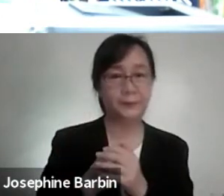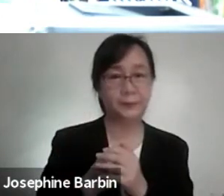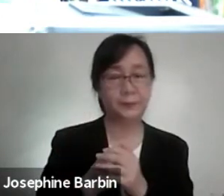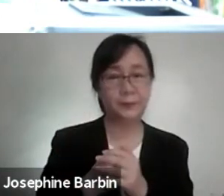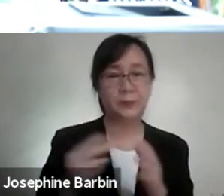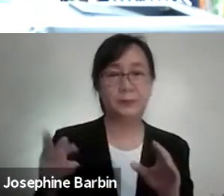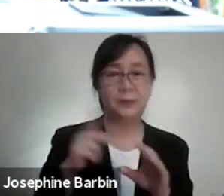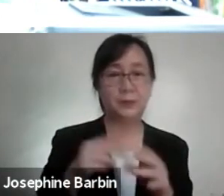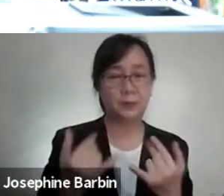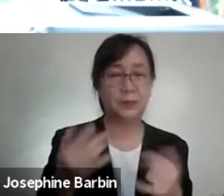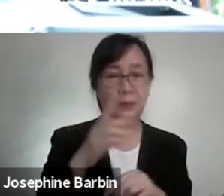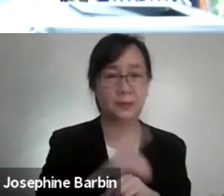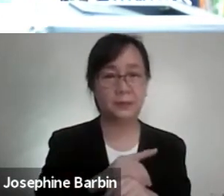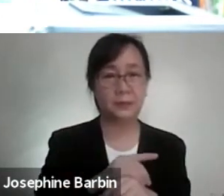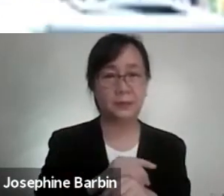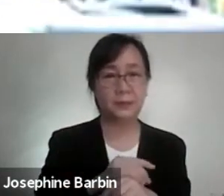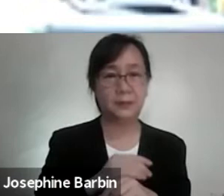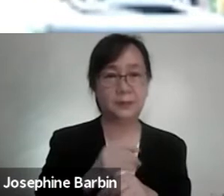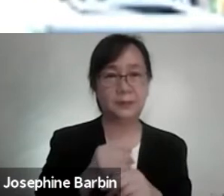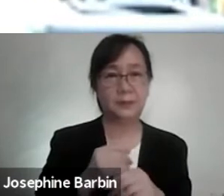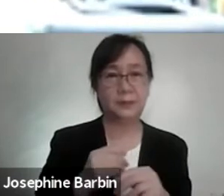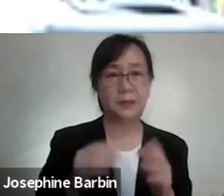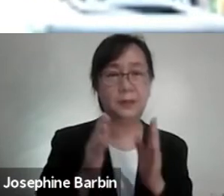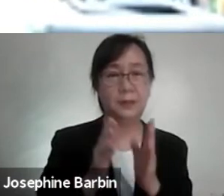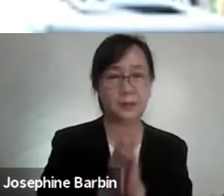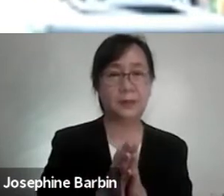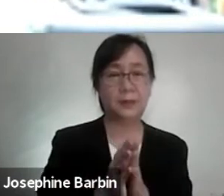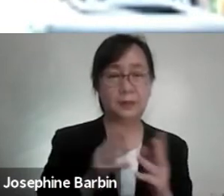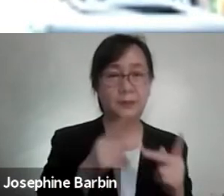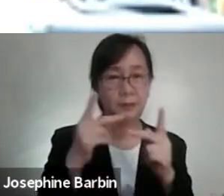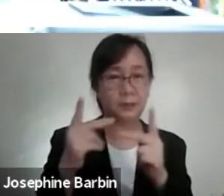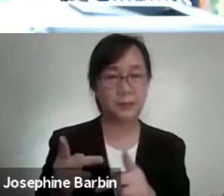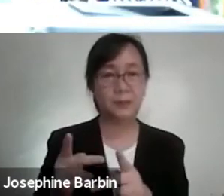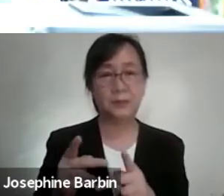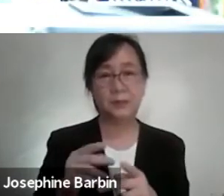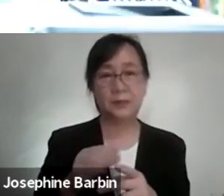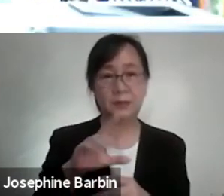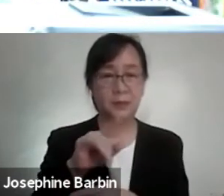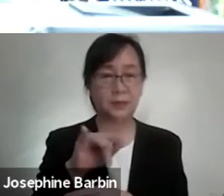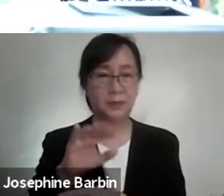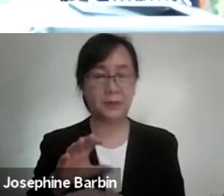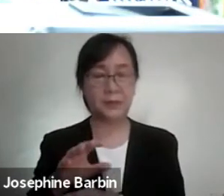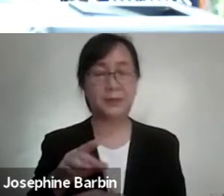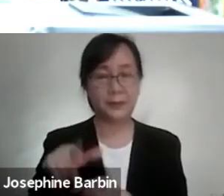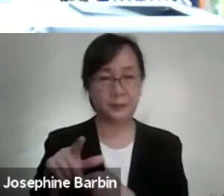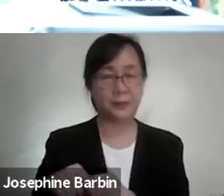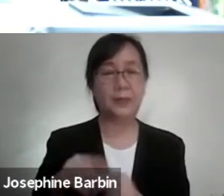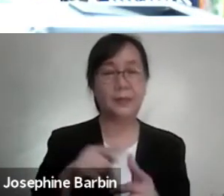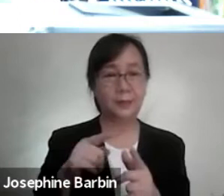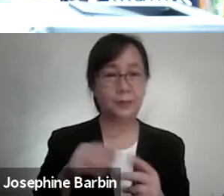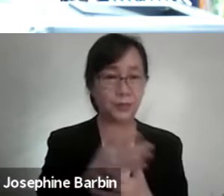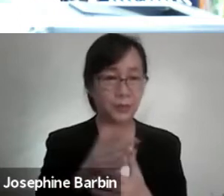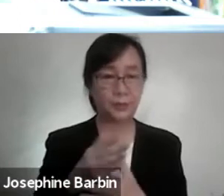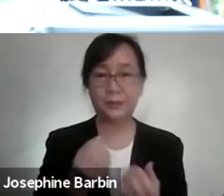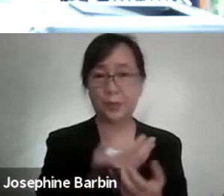participants today can, you can all get the presentations from CRC Asia later on, and they will share you with